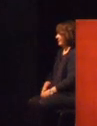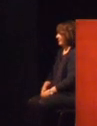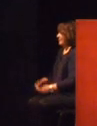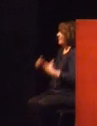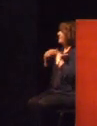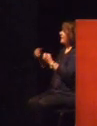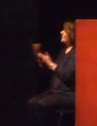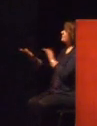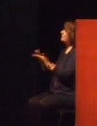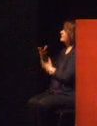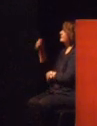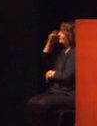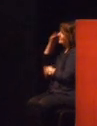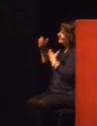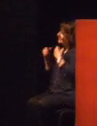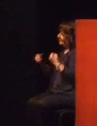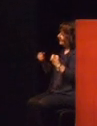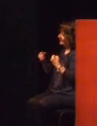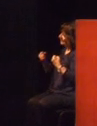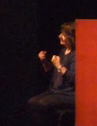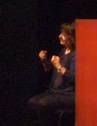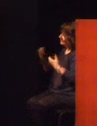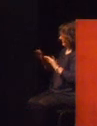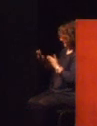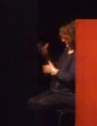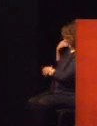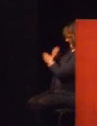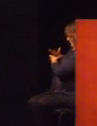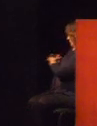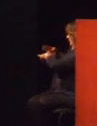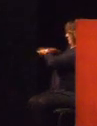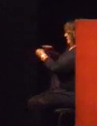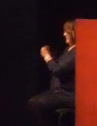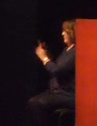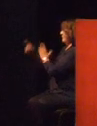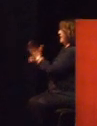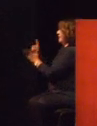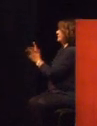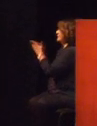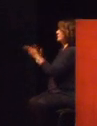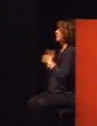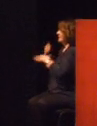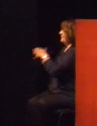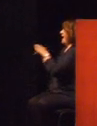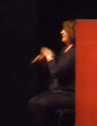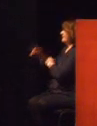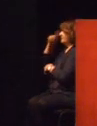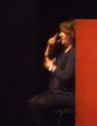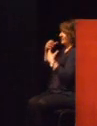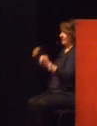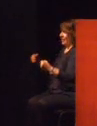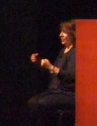Health Services, Mental Health Services. In the spring, we increased the number of hours. Students have access to mental health counselors